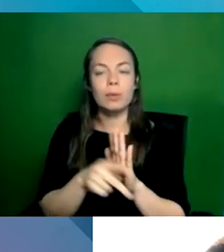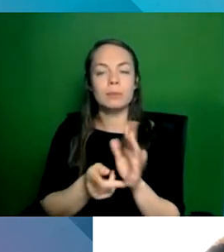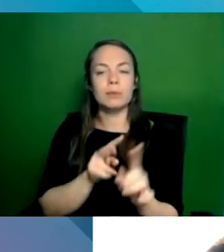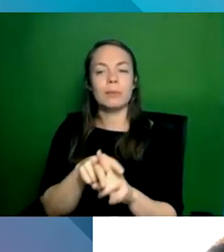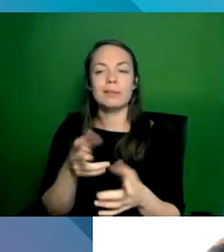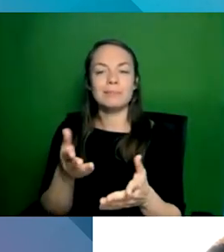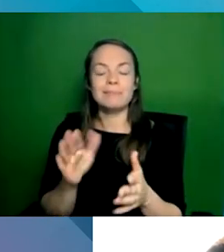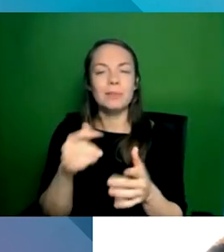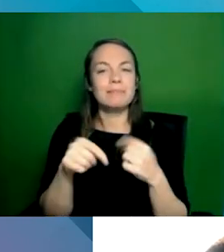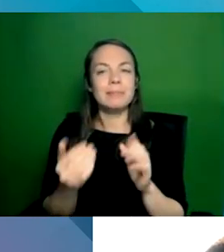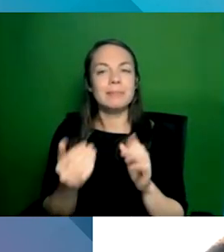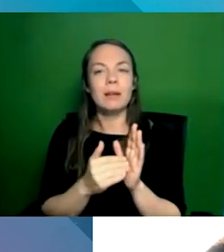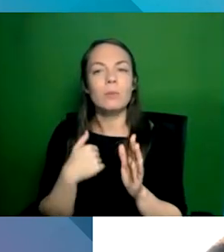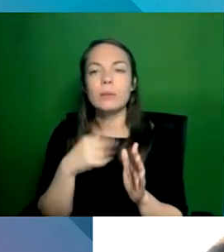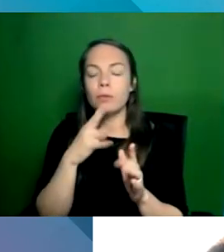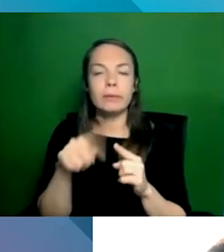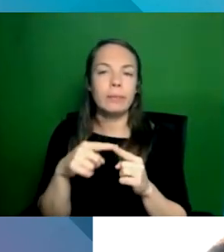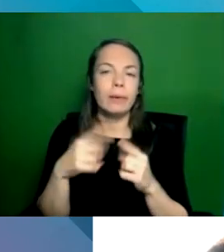there's so many pieces that we spoke about